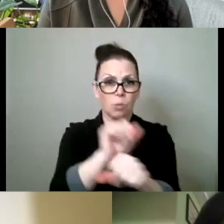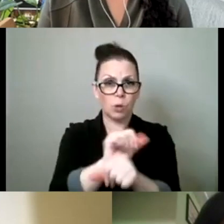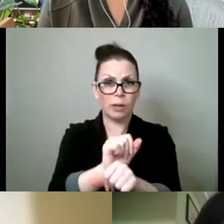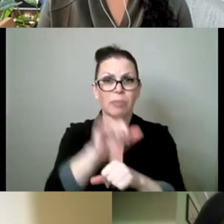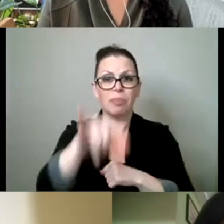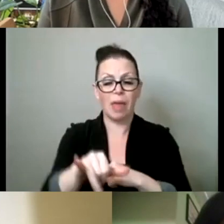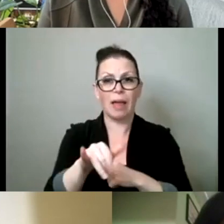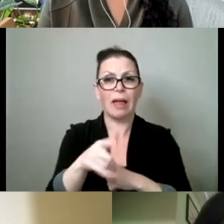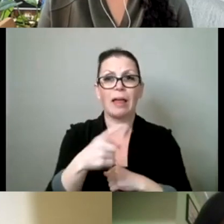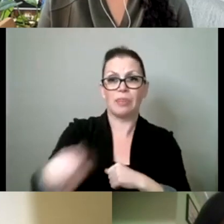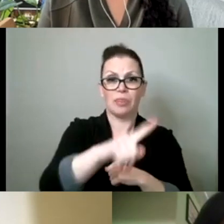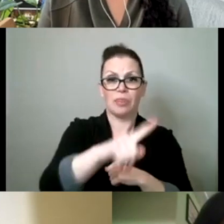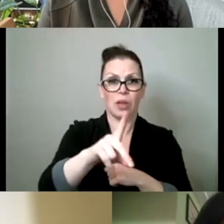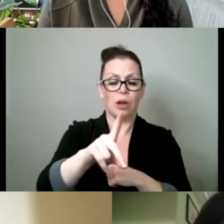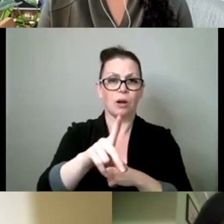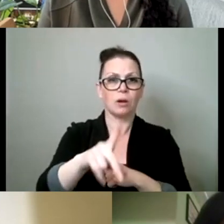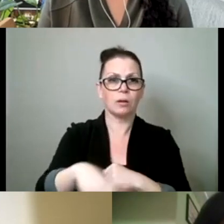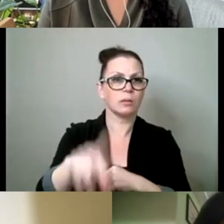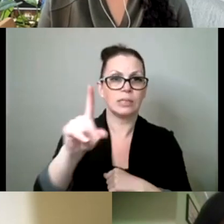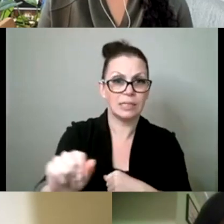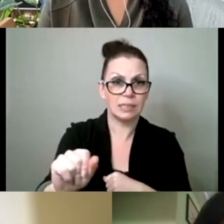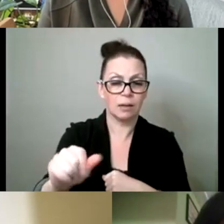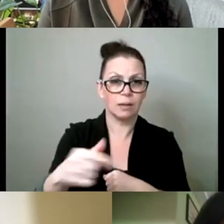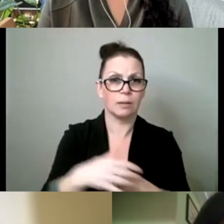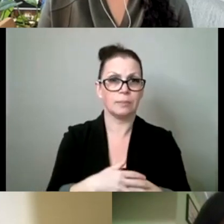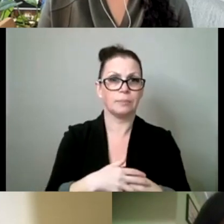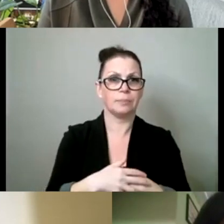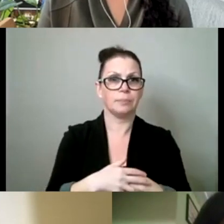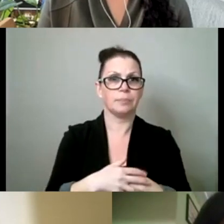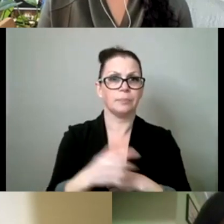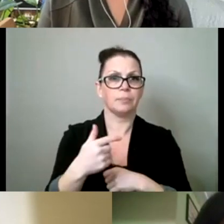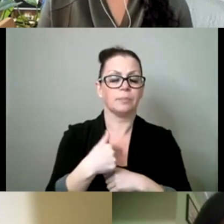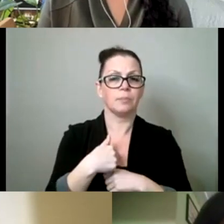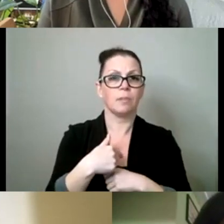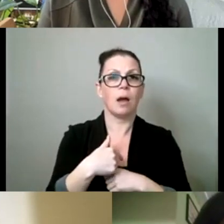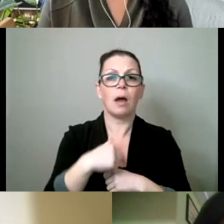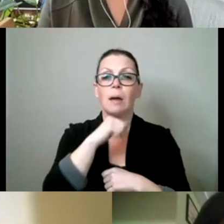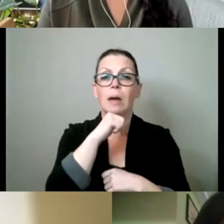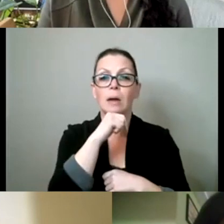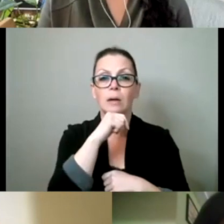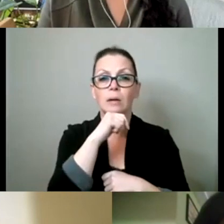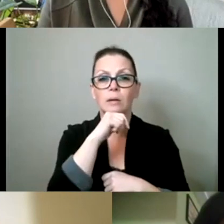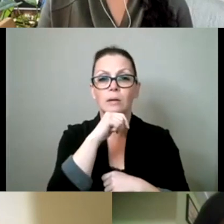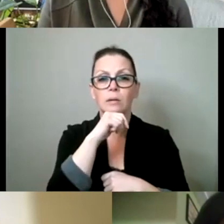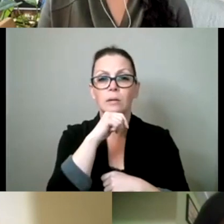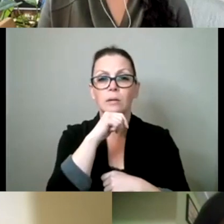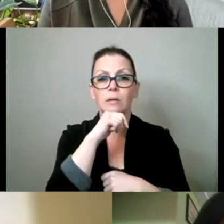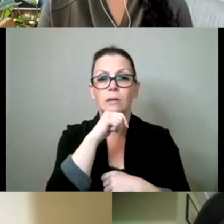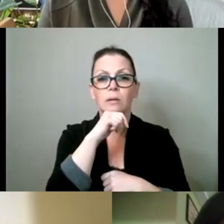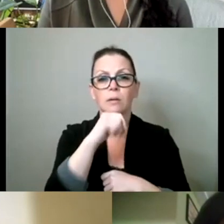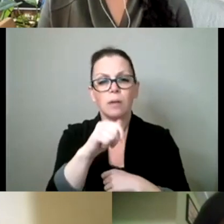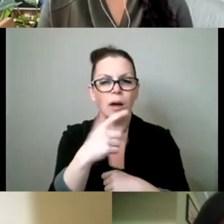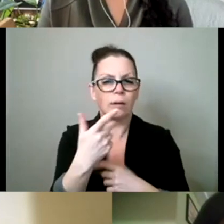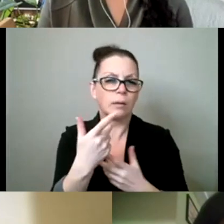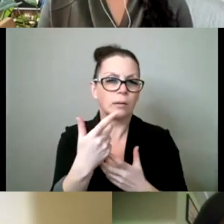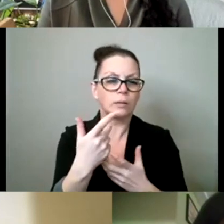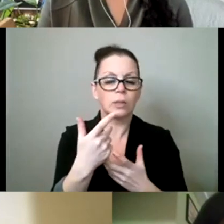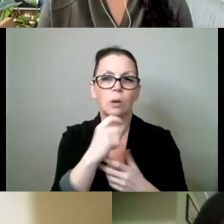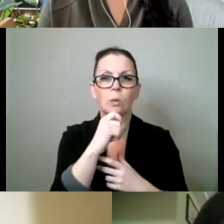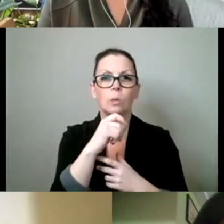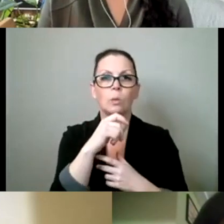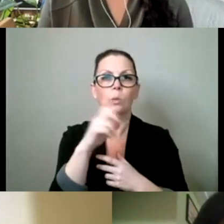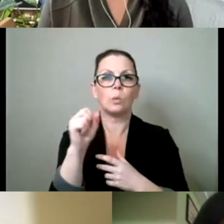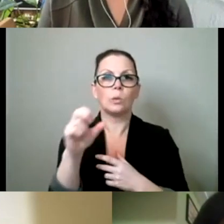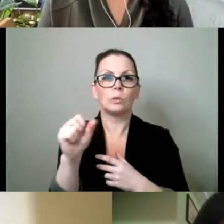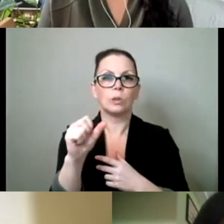disabled. Like I'm non-apparent, and I've met other non-apparent people who don't even tell their staff that they have,